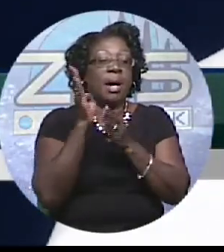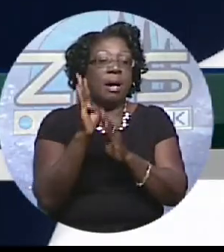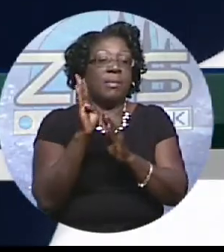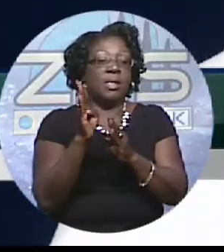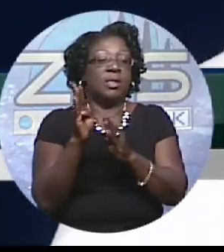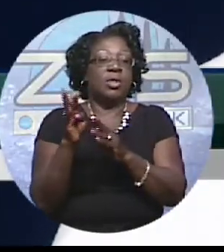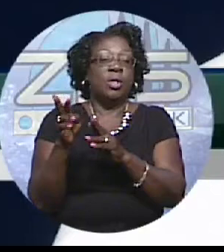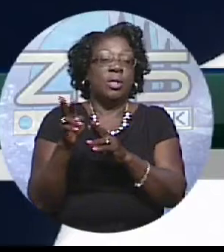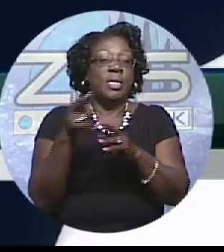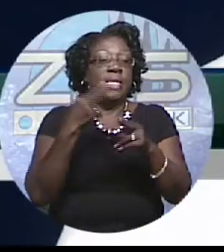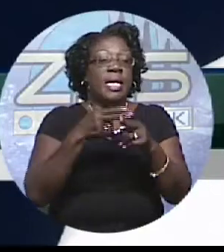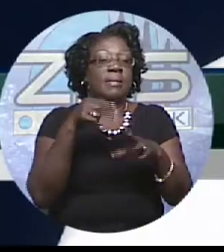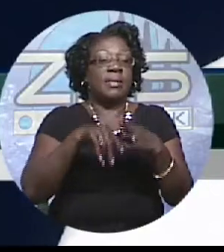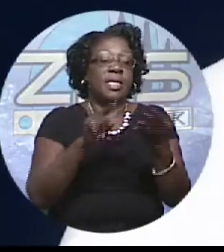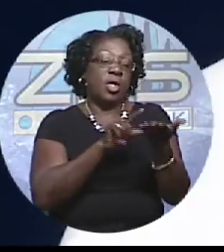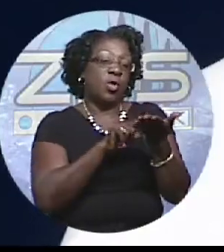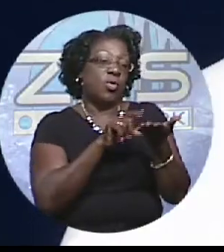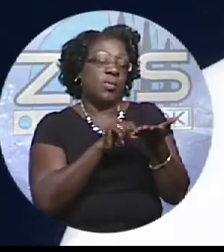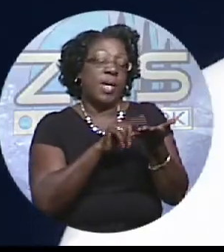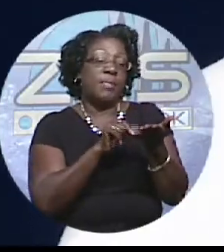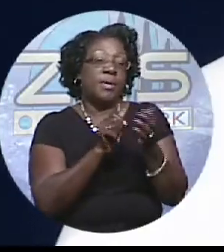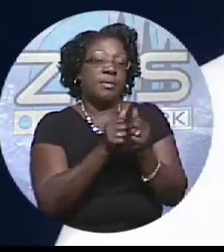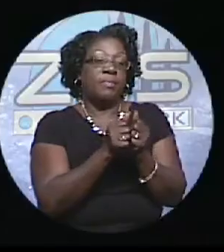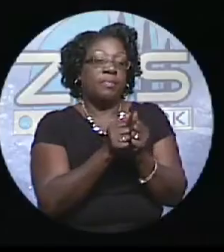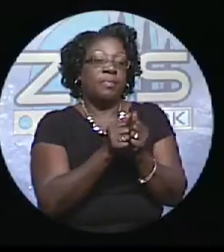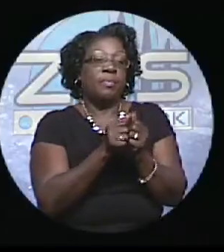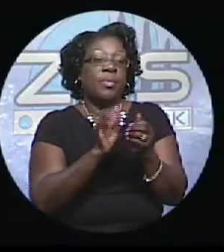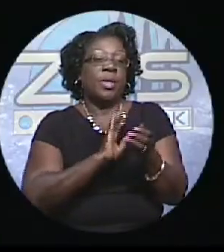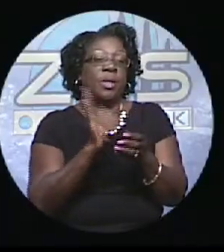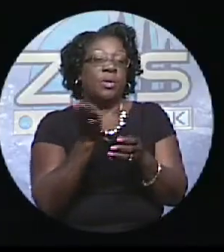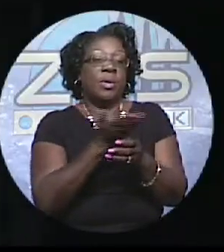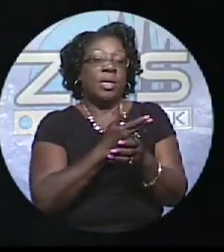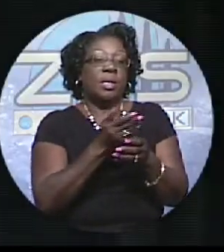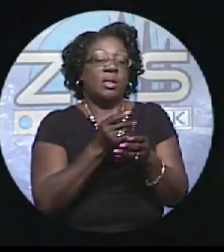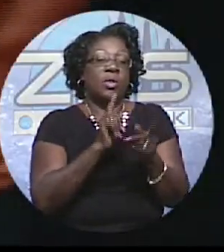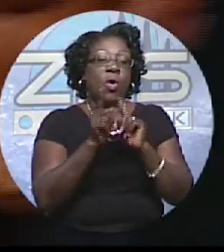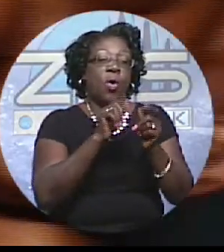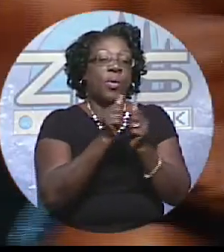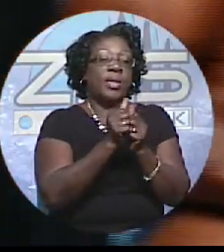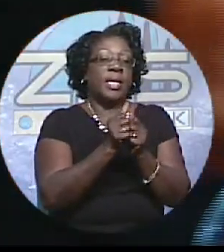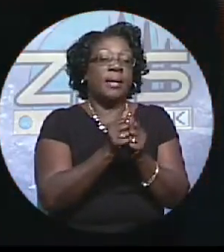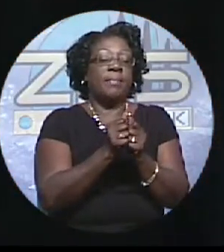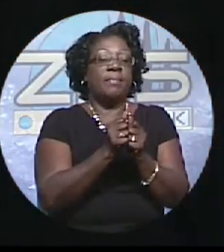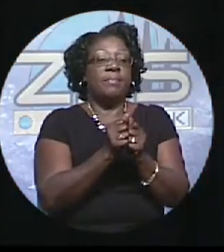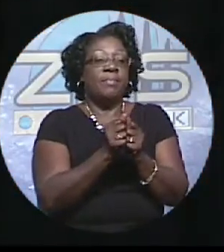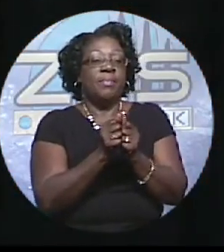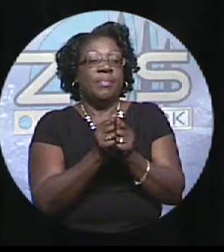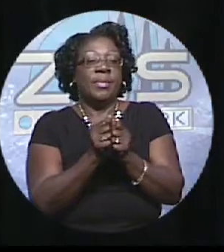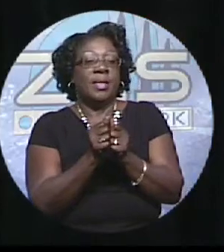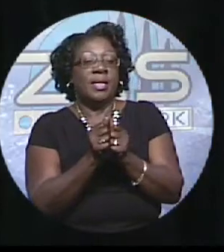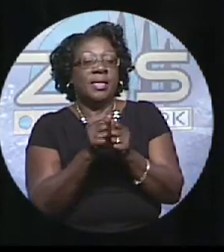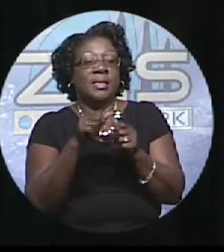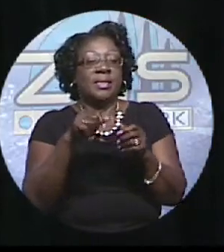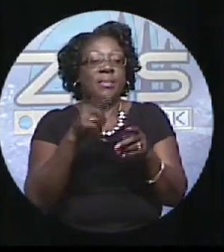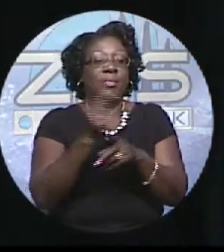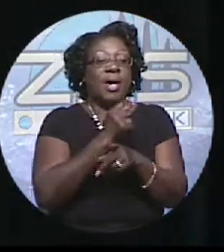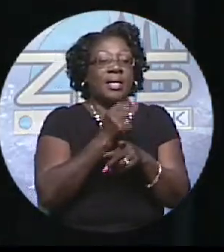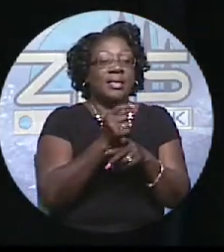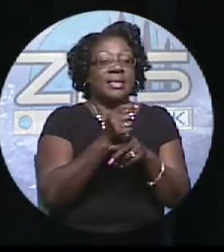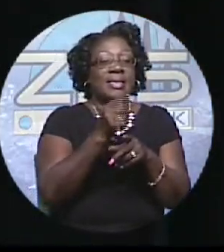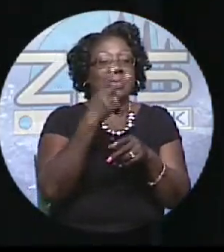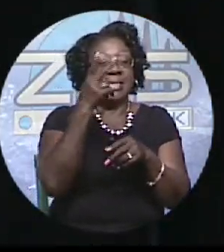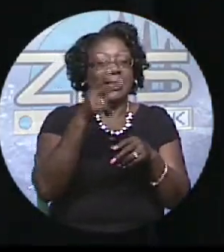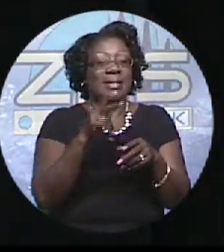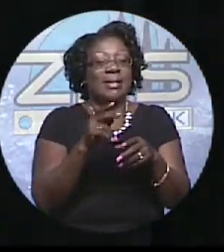to the papers. And those individuals, of course, we will be meeting with them one-on-one basis to exactly do a little tweaking,